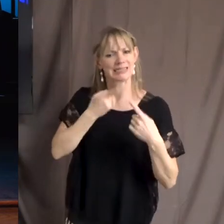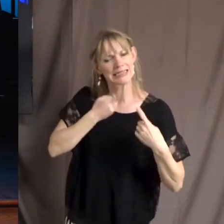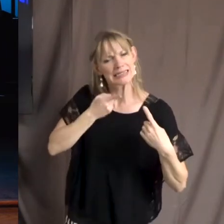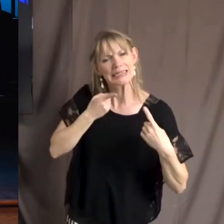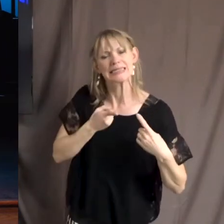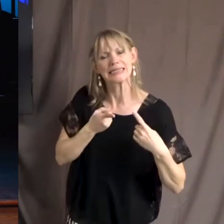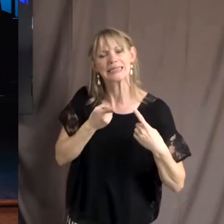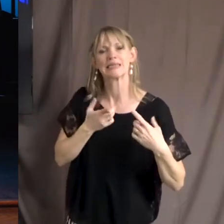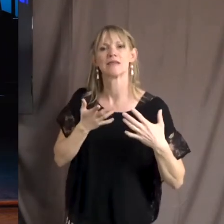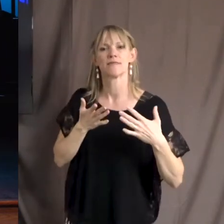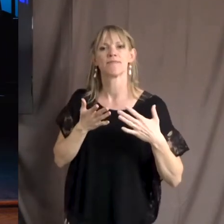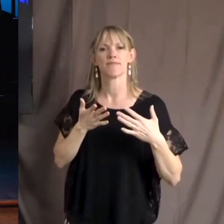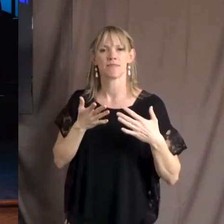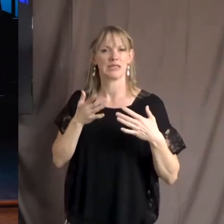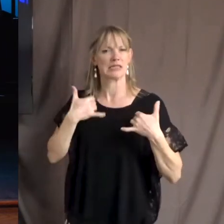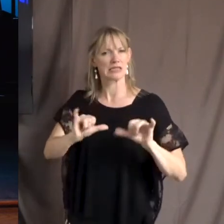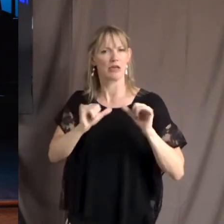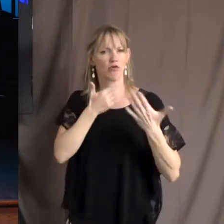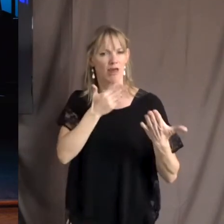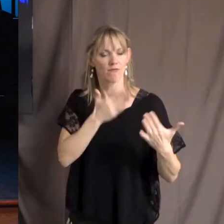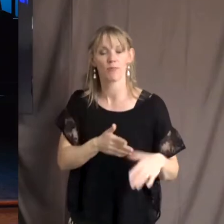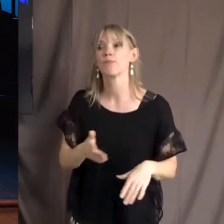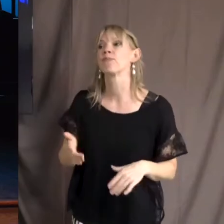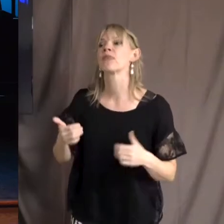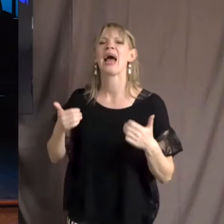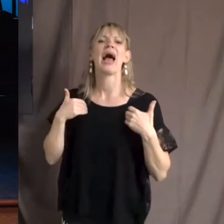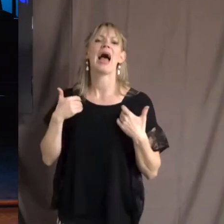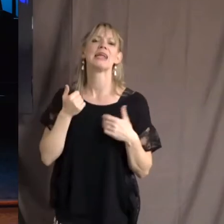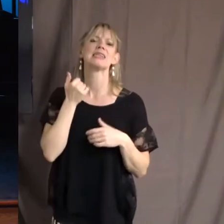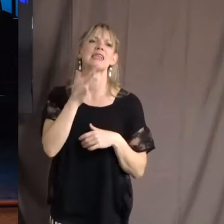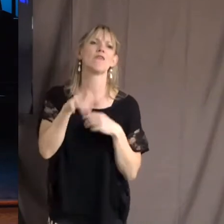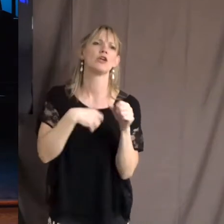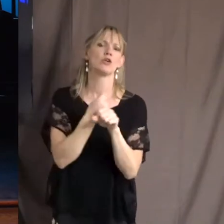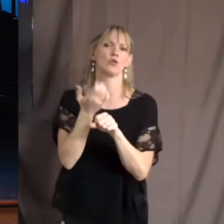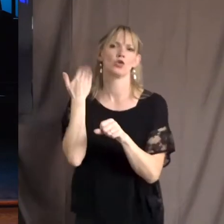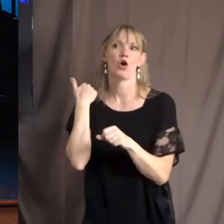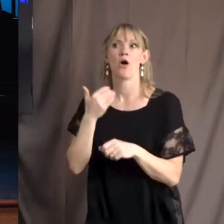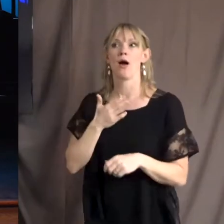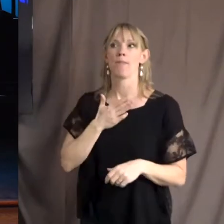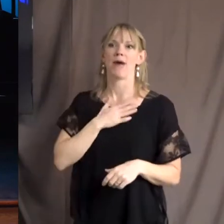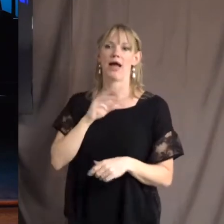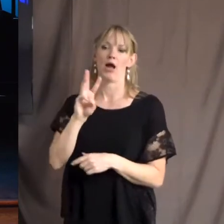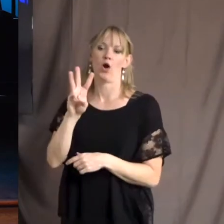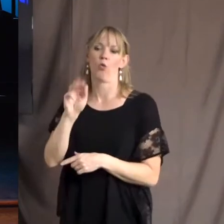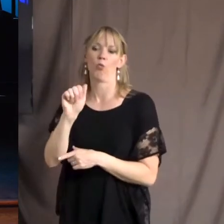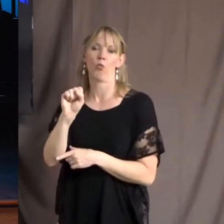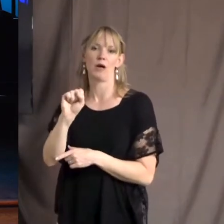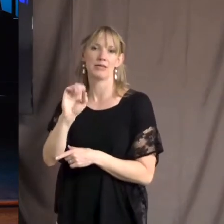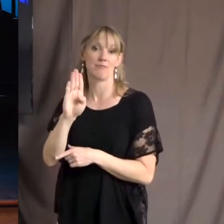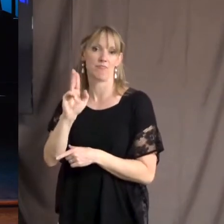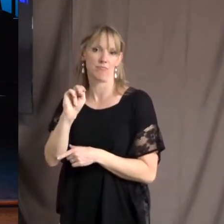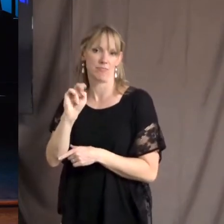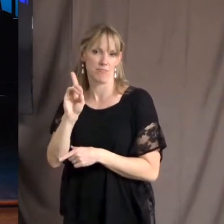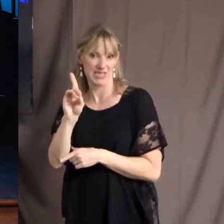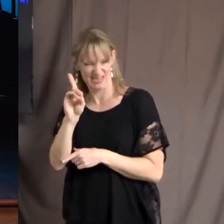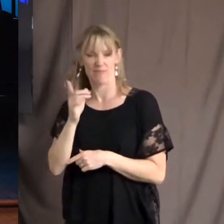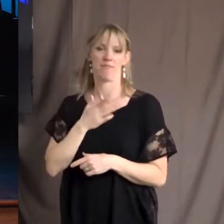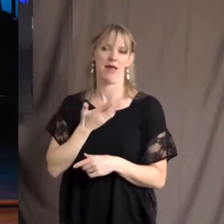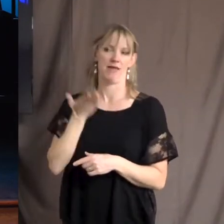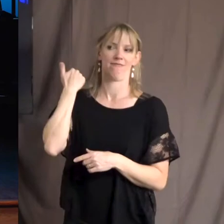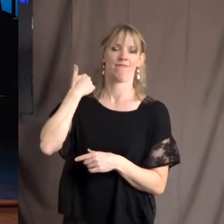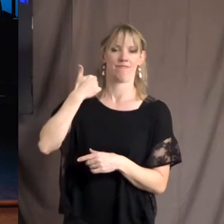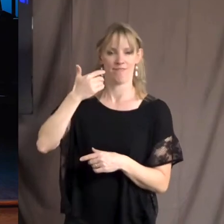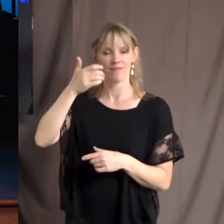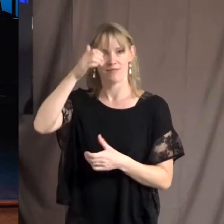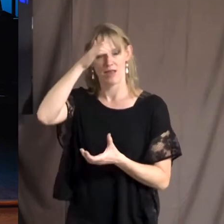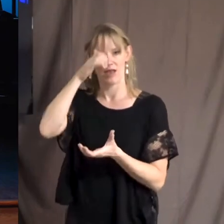husband, Brad, a number of years ago. A lady here says I should call him my husband. I thought that was kind of cute. But Brad and I